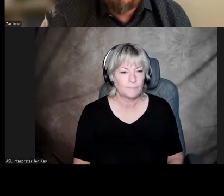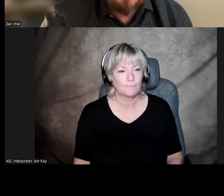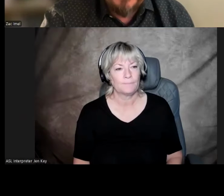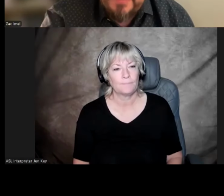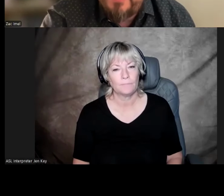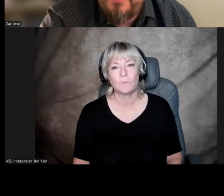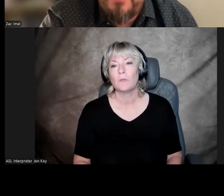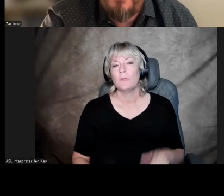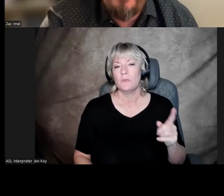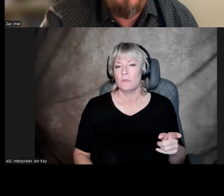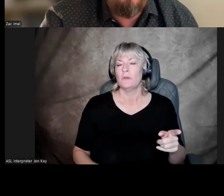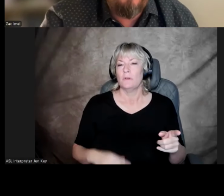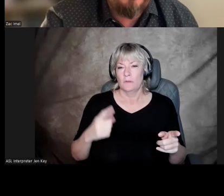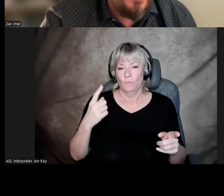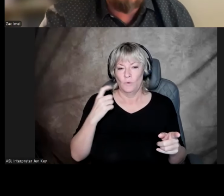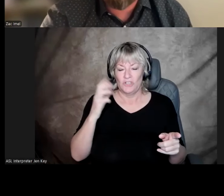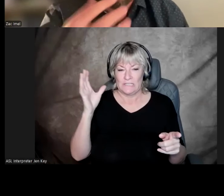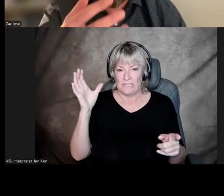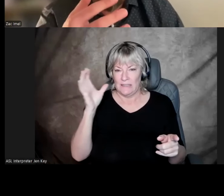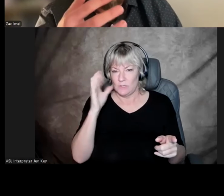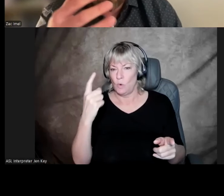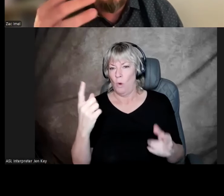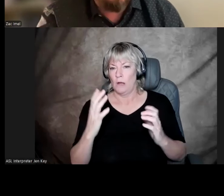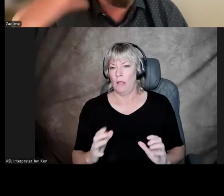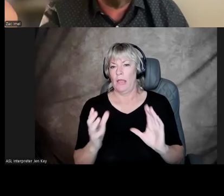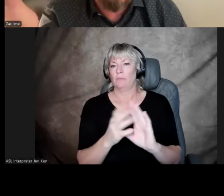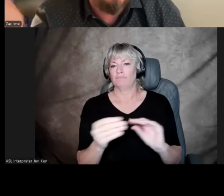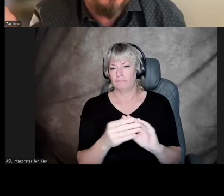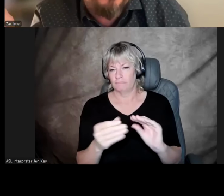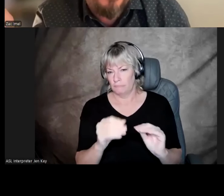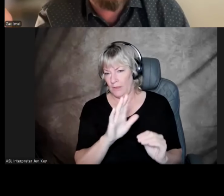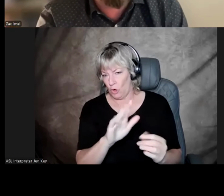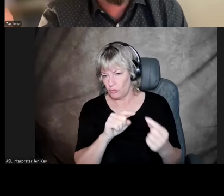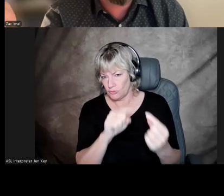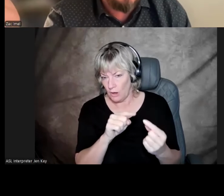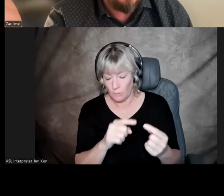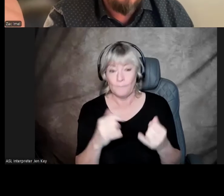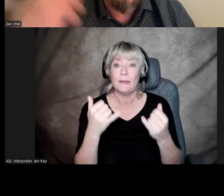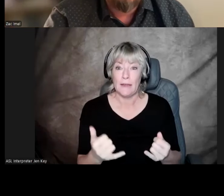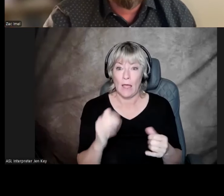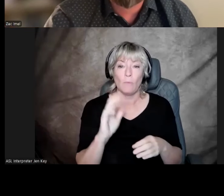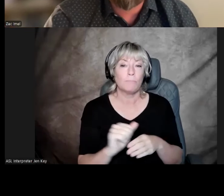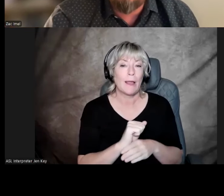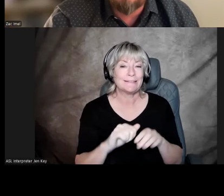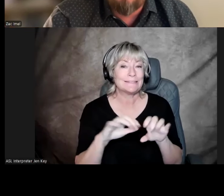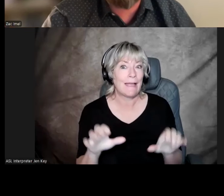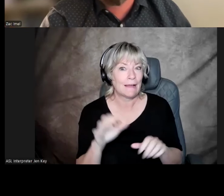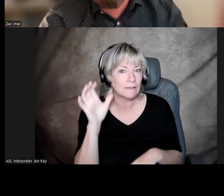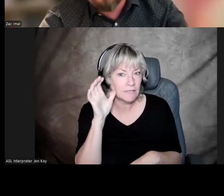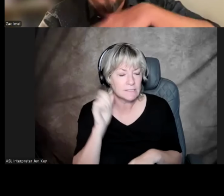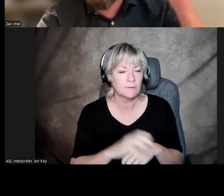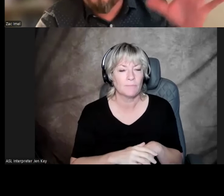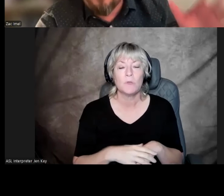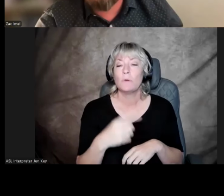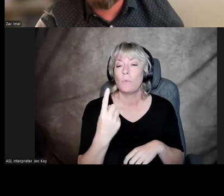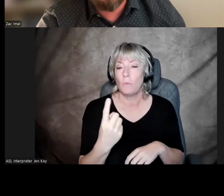So we've just listened to one client talking about something they're struggling with, and we're going to practice some active listening here. And so here's one